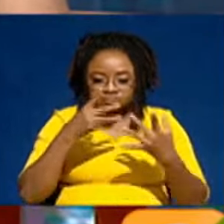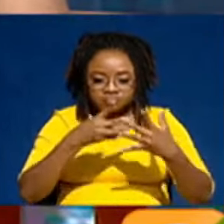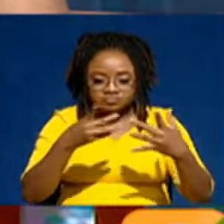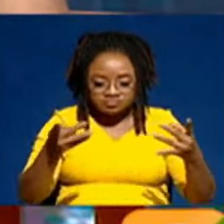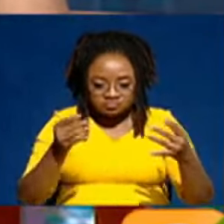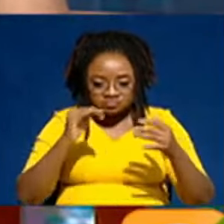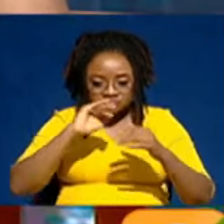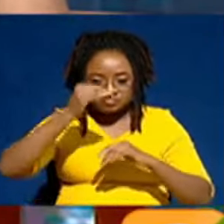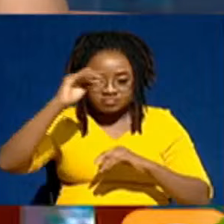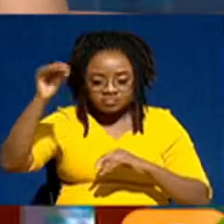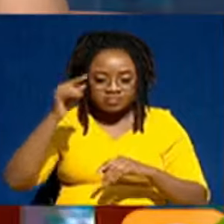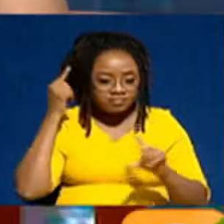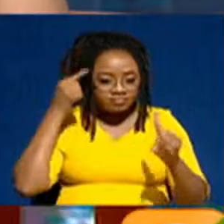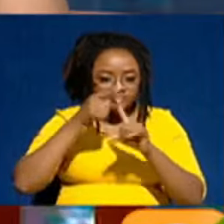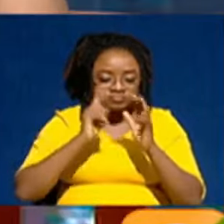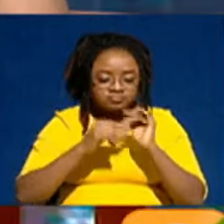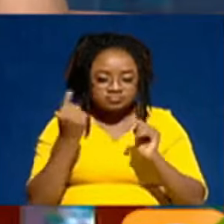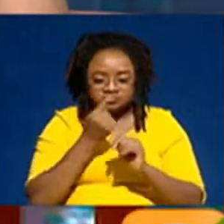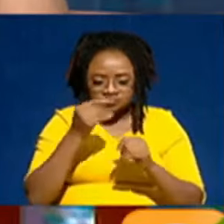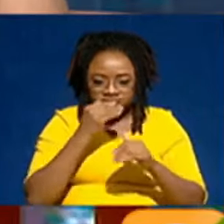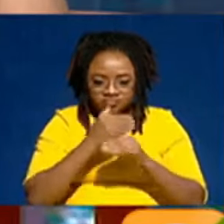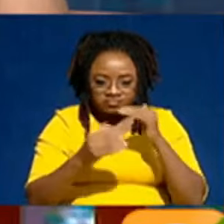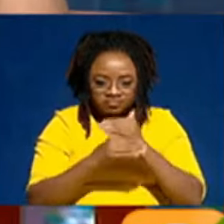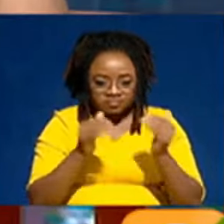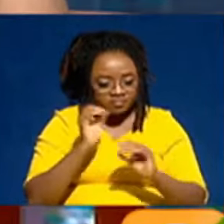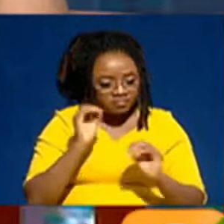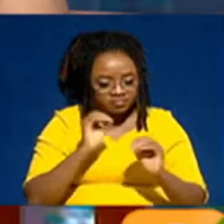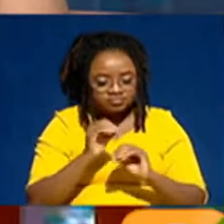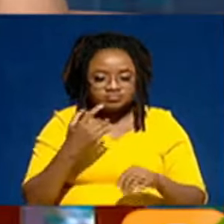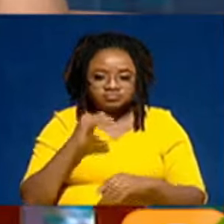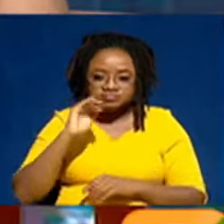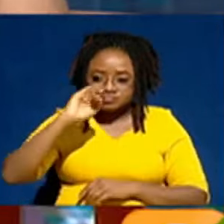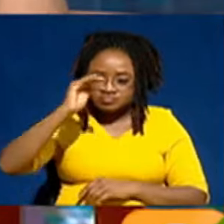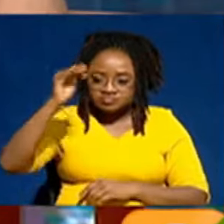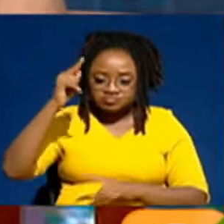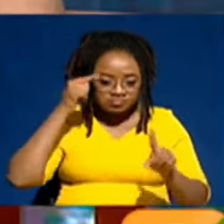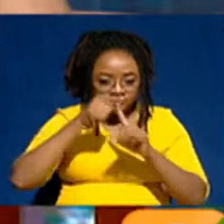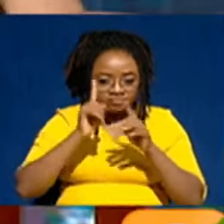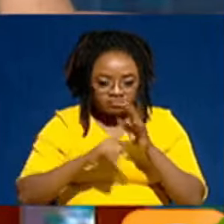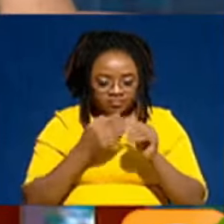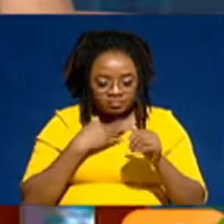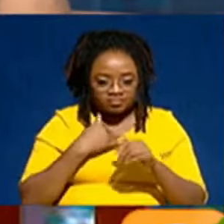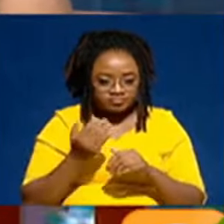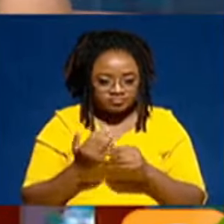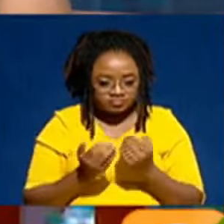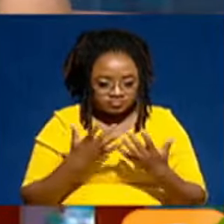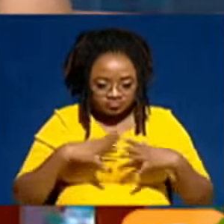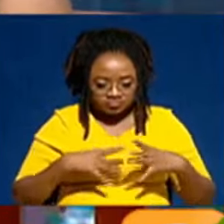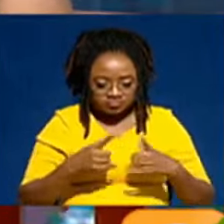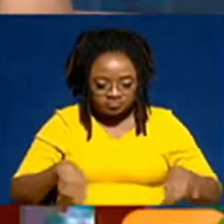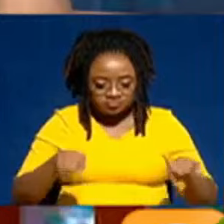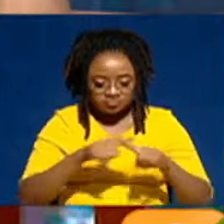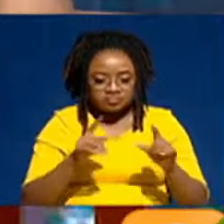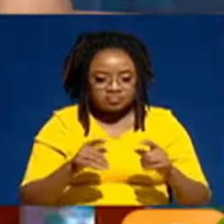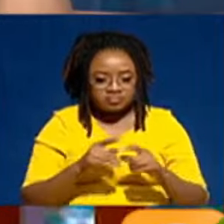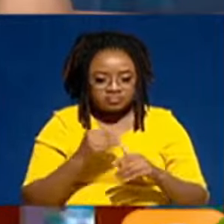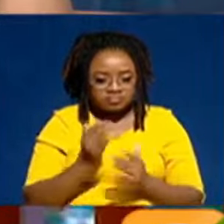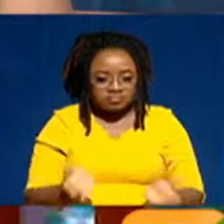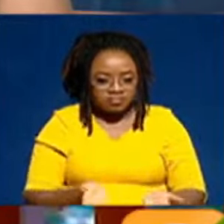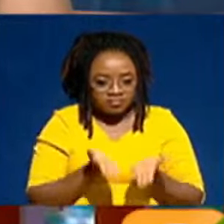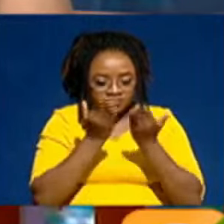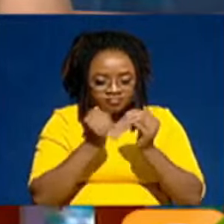meant for buildings. A city is actually meant for people. So if you have buildings and you have no people living in that city, will you call it a